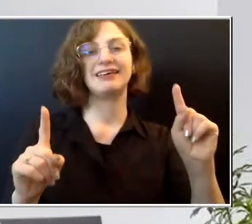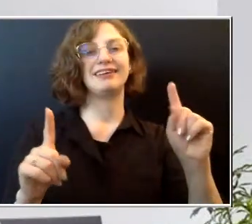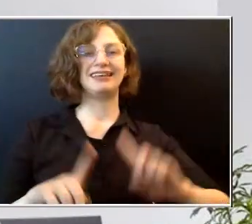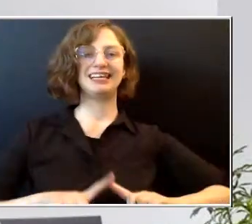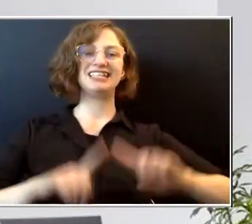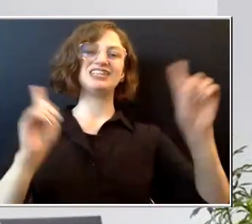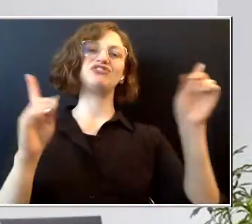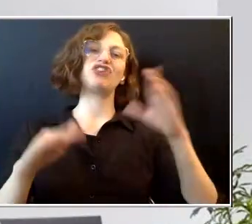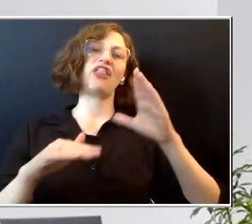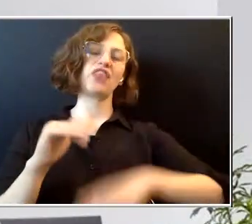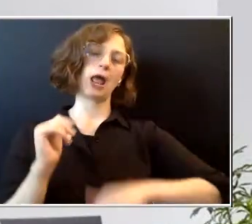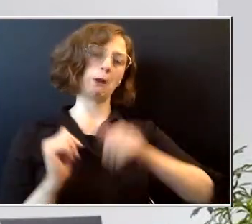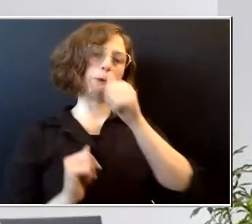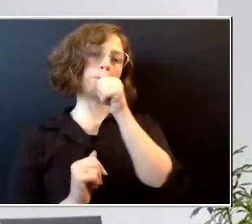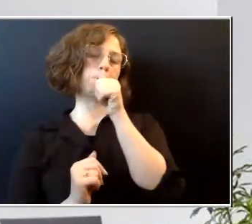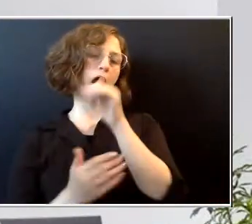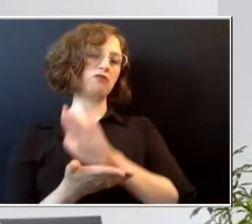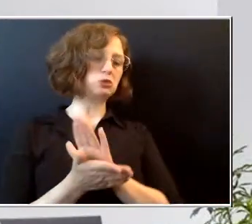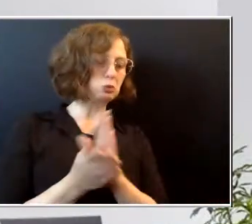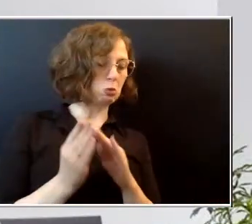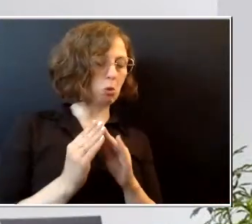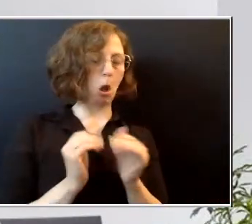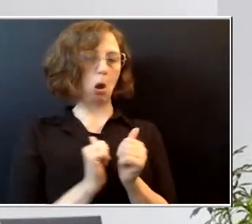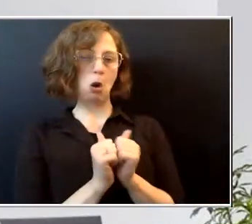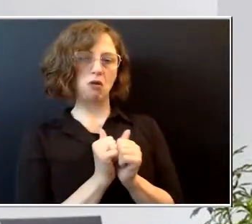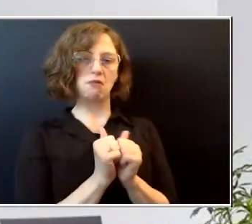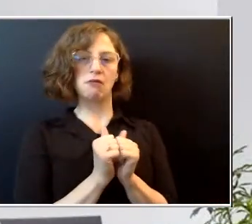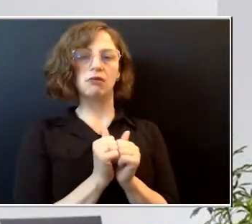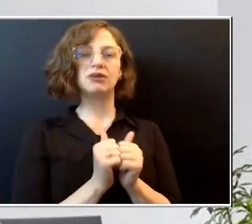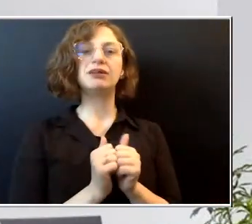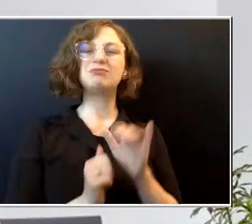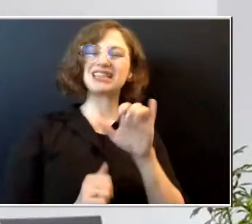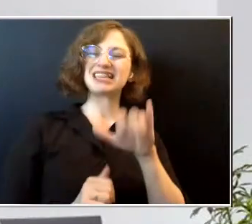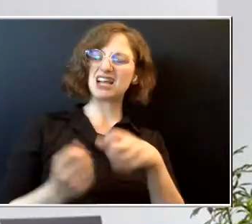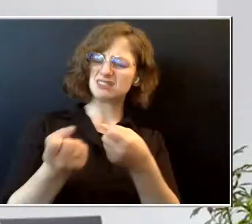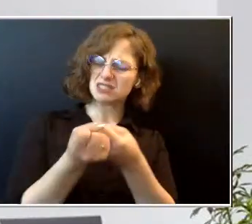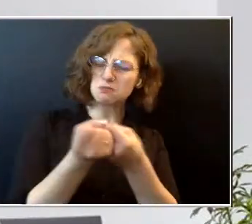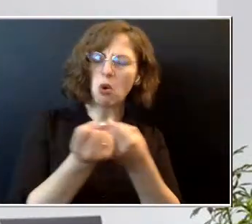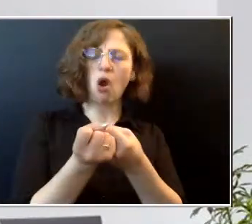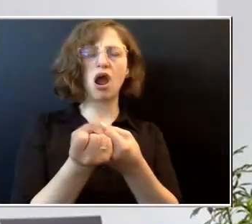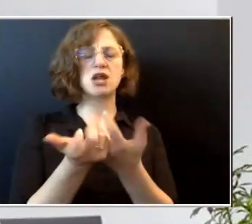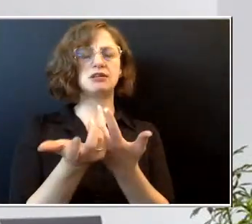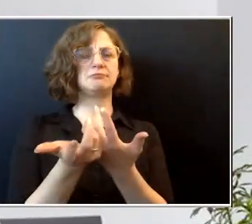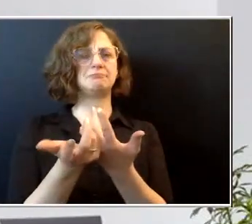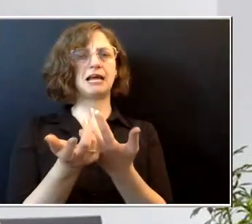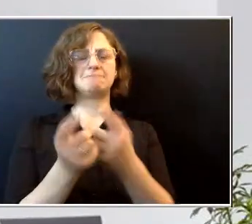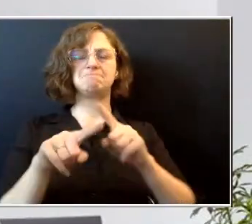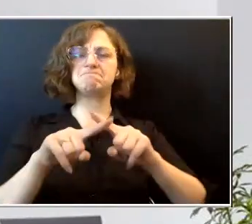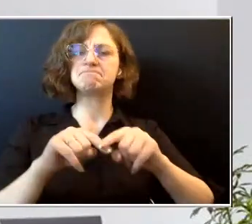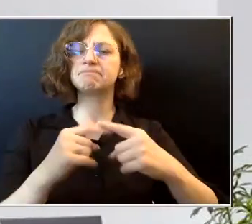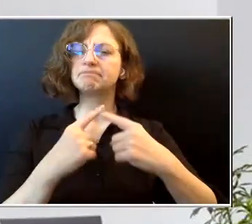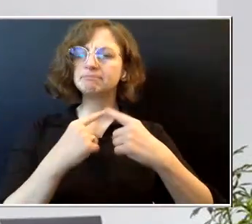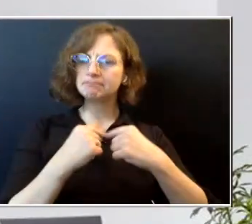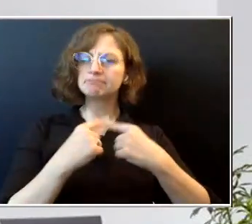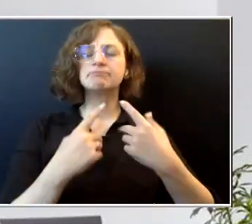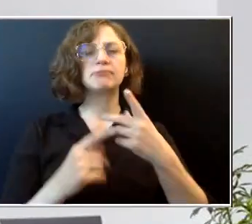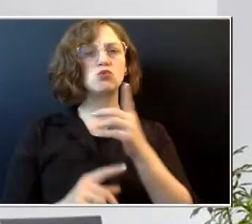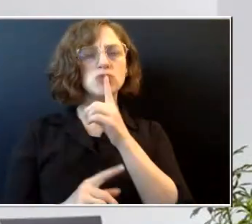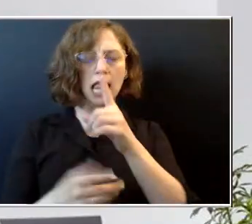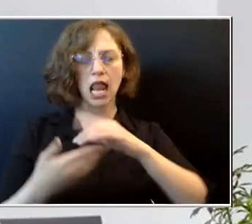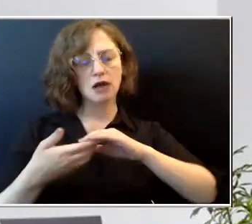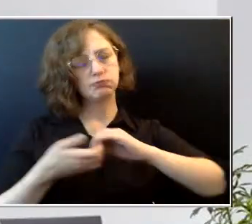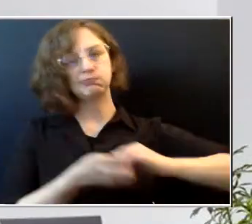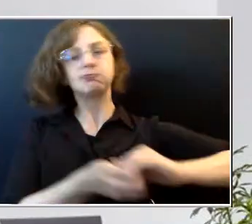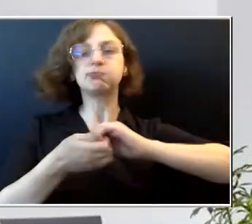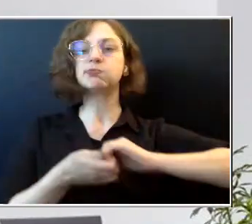competition. But that sense of support and nurturing and, really working together in a collaborative